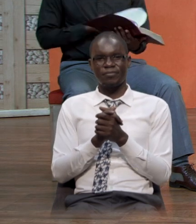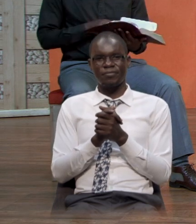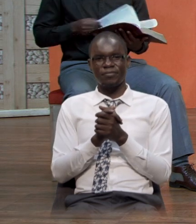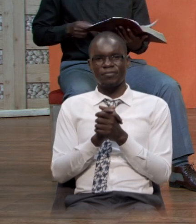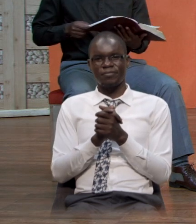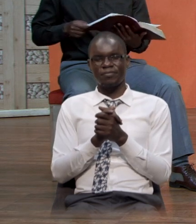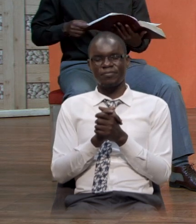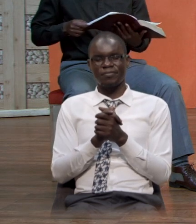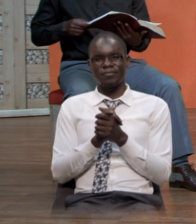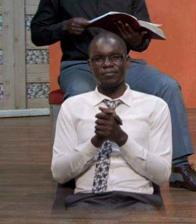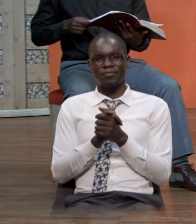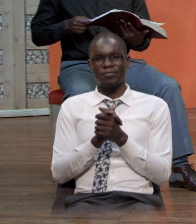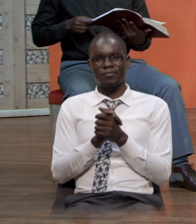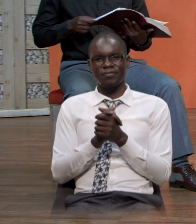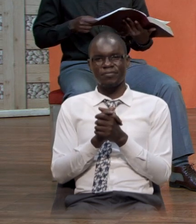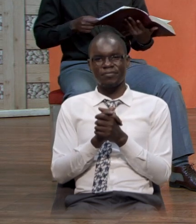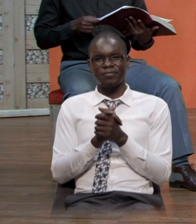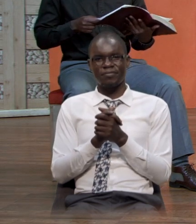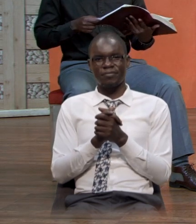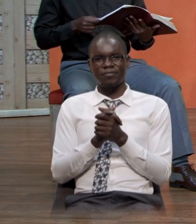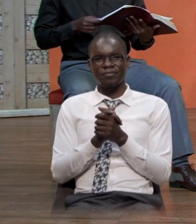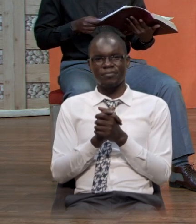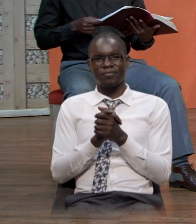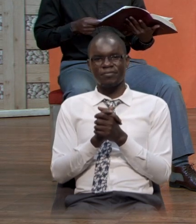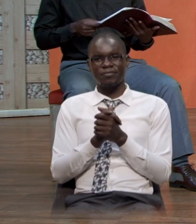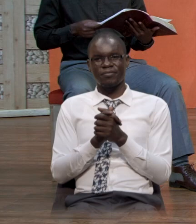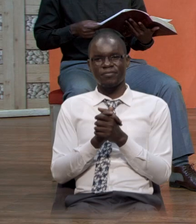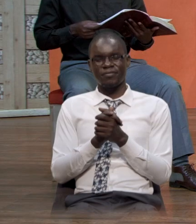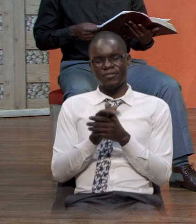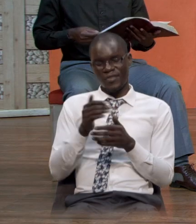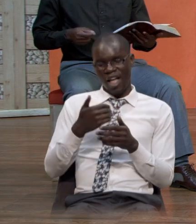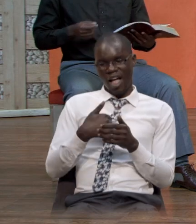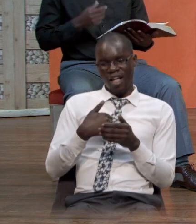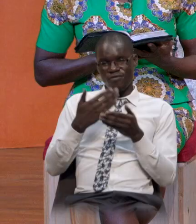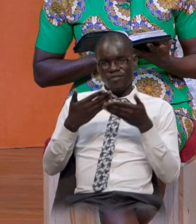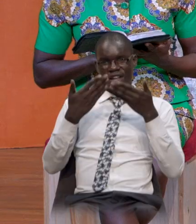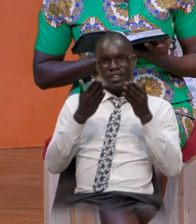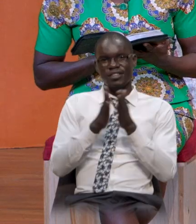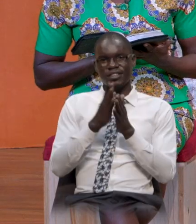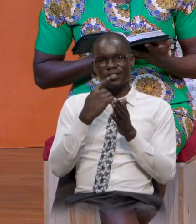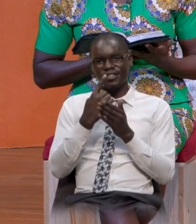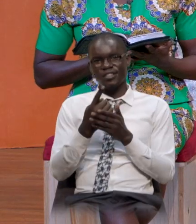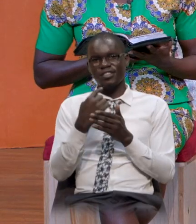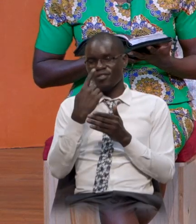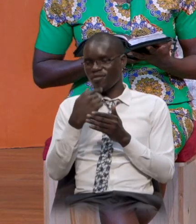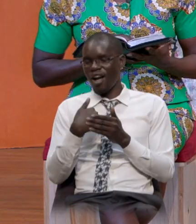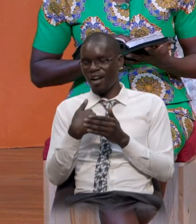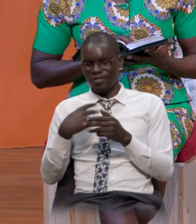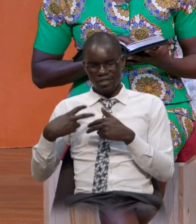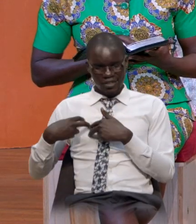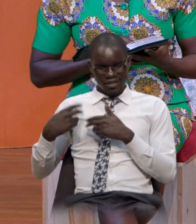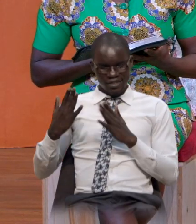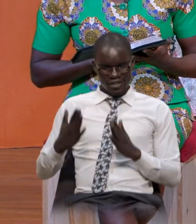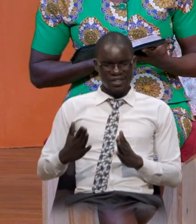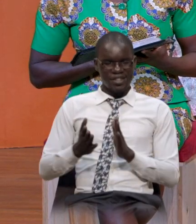25. John chapter 9, verse 25. He answered and, said, no, whether he is a sinner, I'm always against